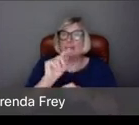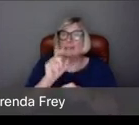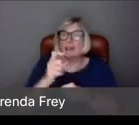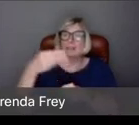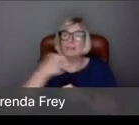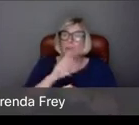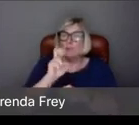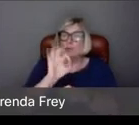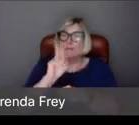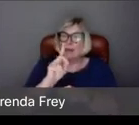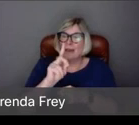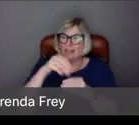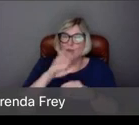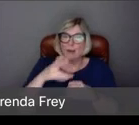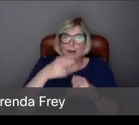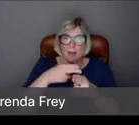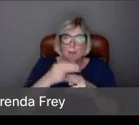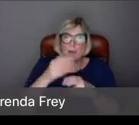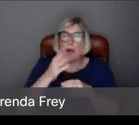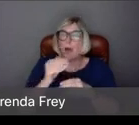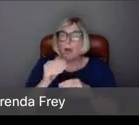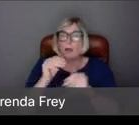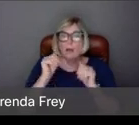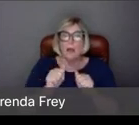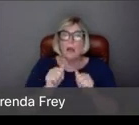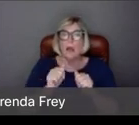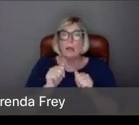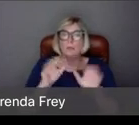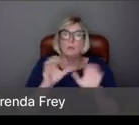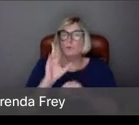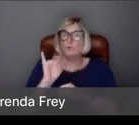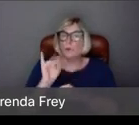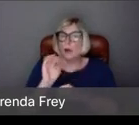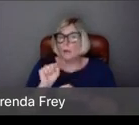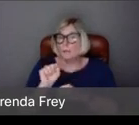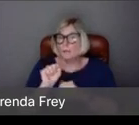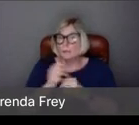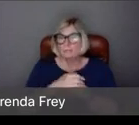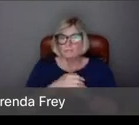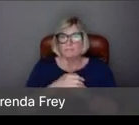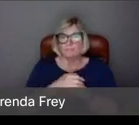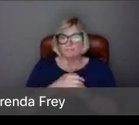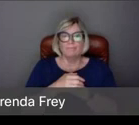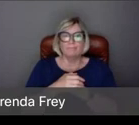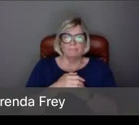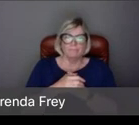also use your name and personal information to commit crimes, criminal matters.